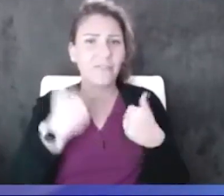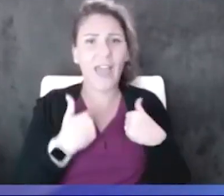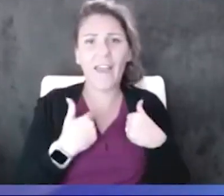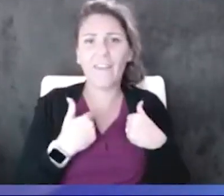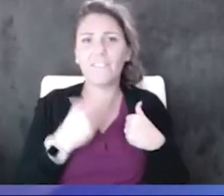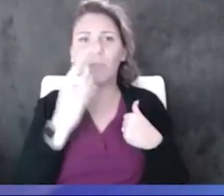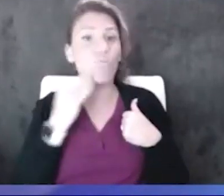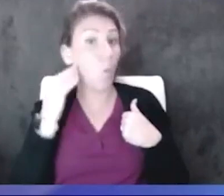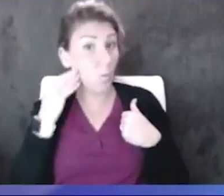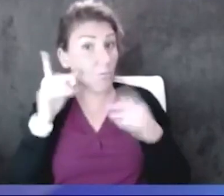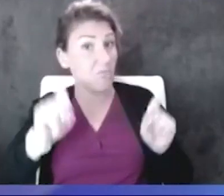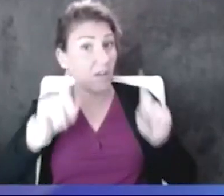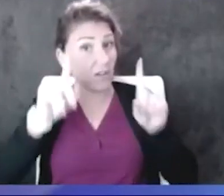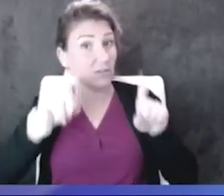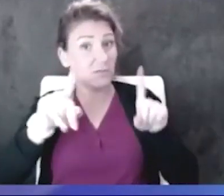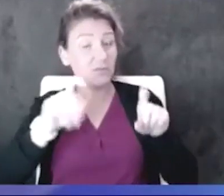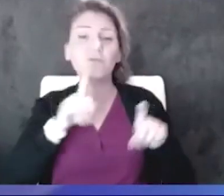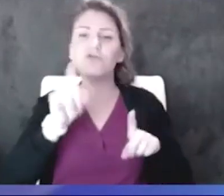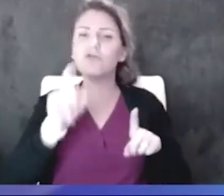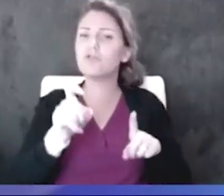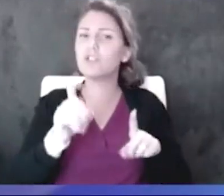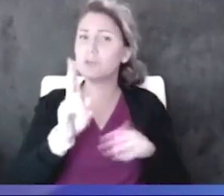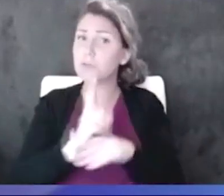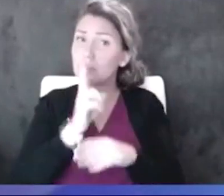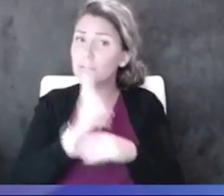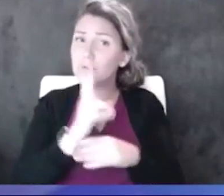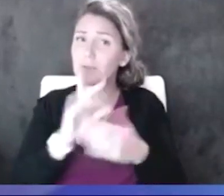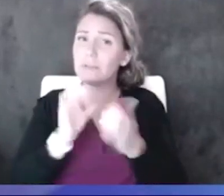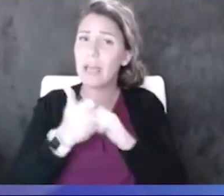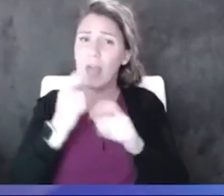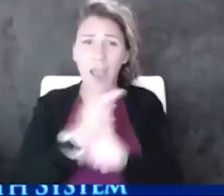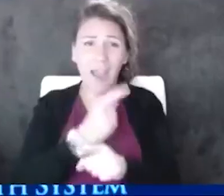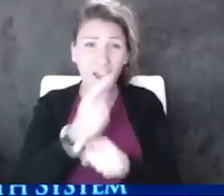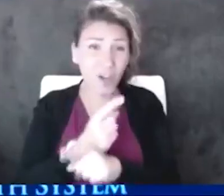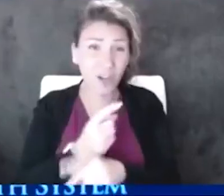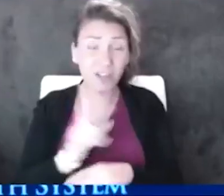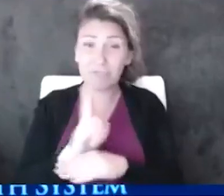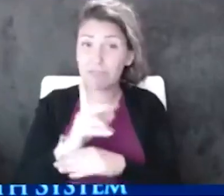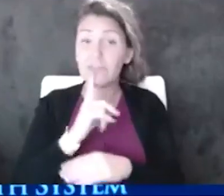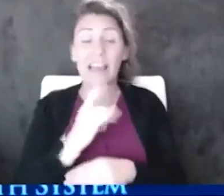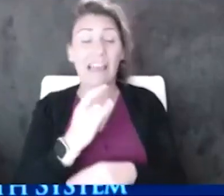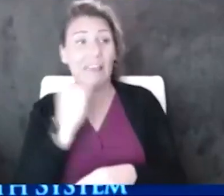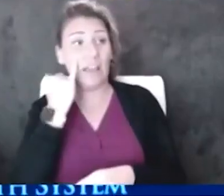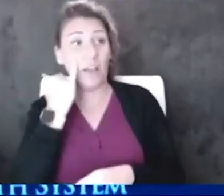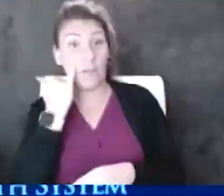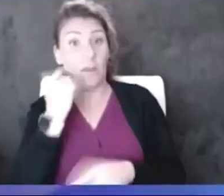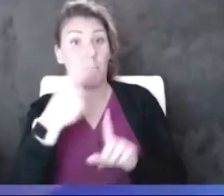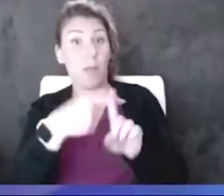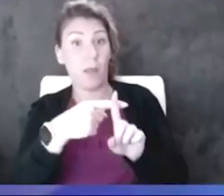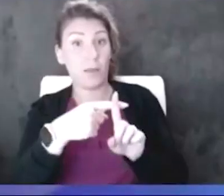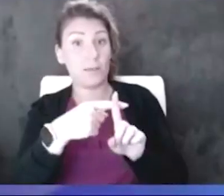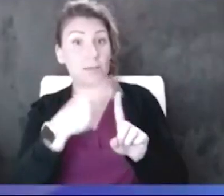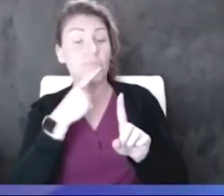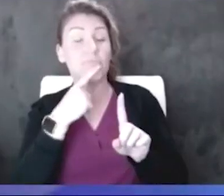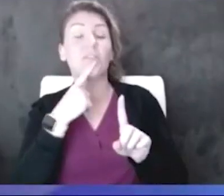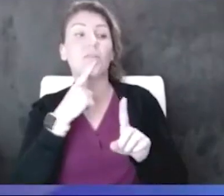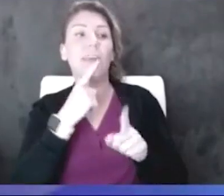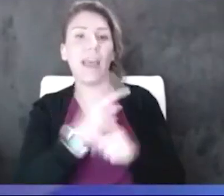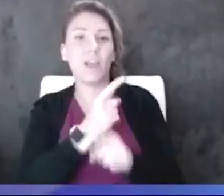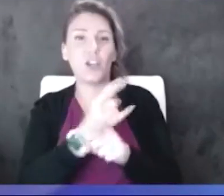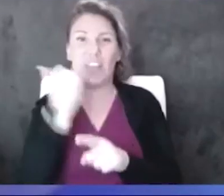folks consider using them? How accurate are they? I think they're accurate if they're positive, and I think you don't know if they're negative. Exactly. I think that's